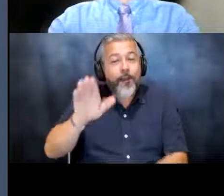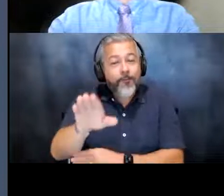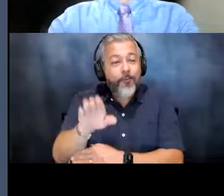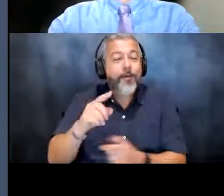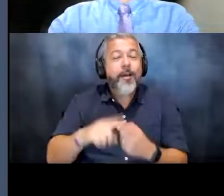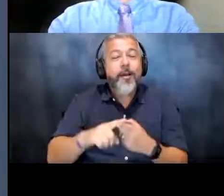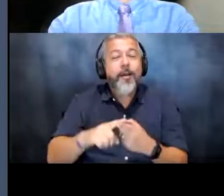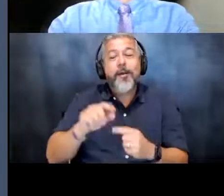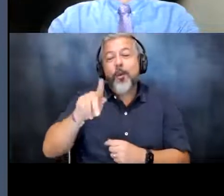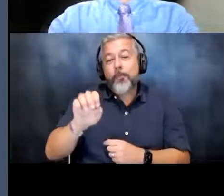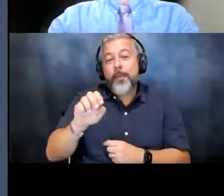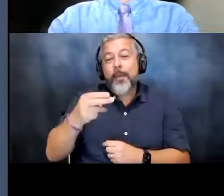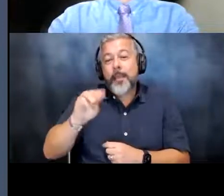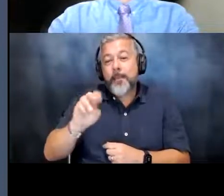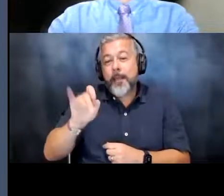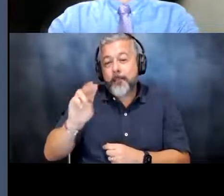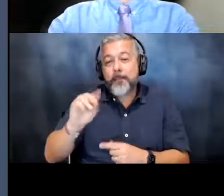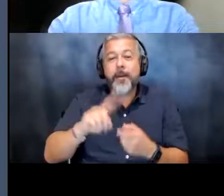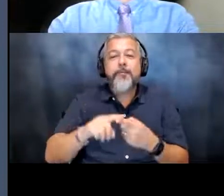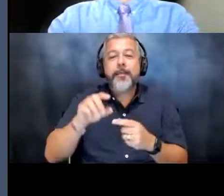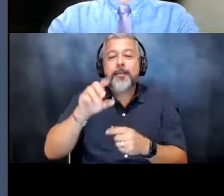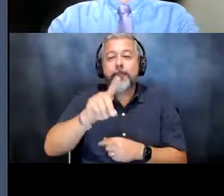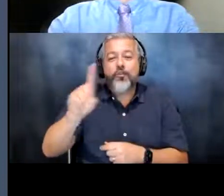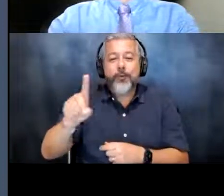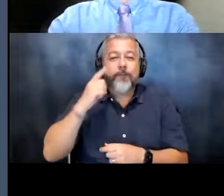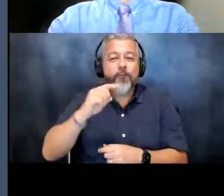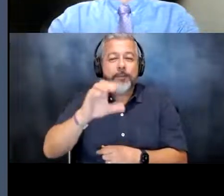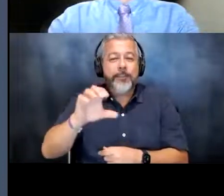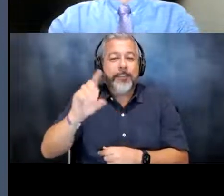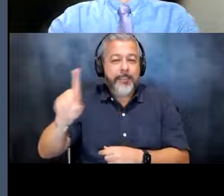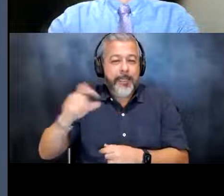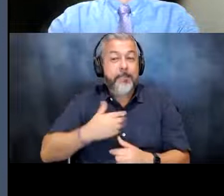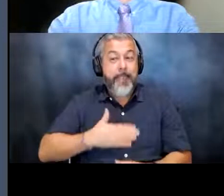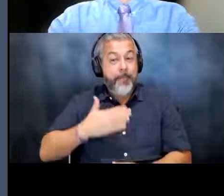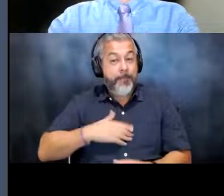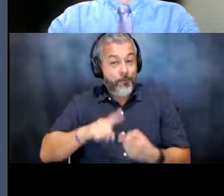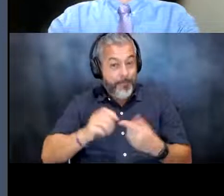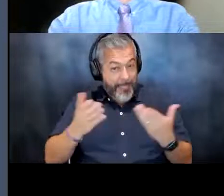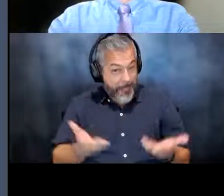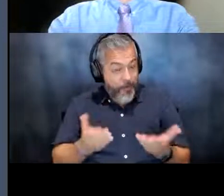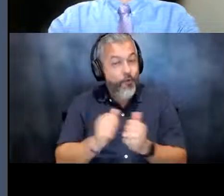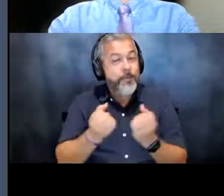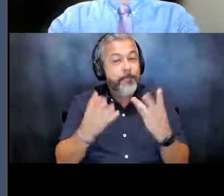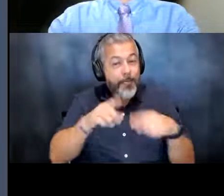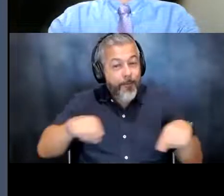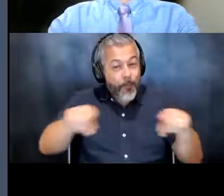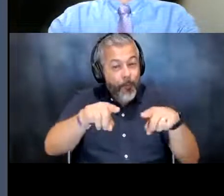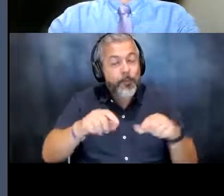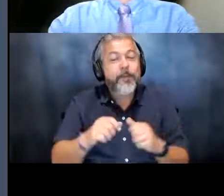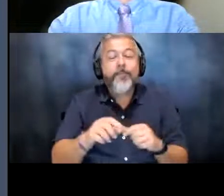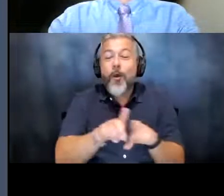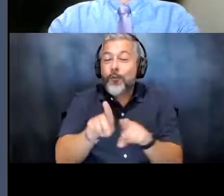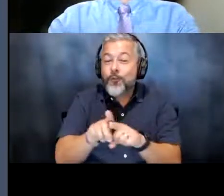Division. And just to say I'm happy to be here with many of you. And also I've